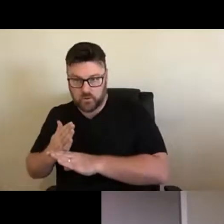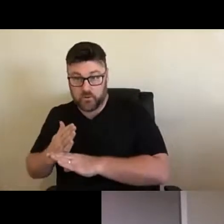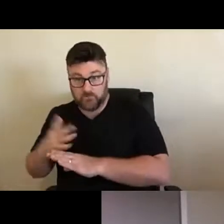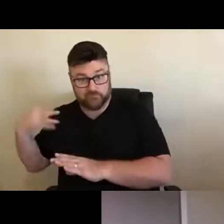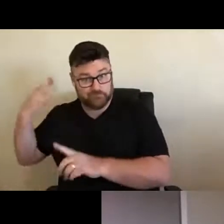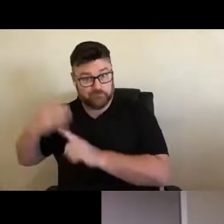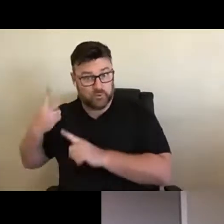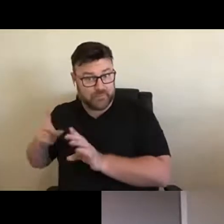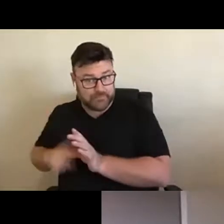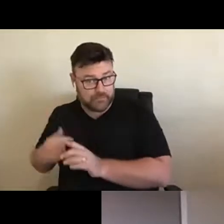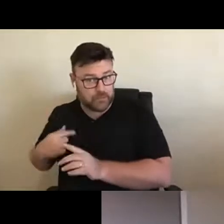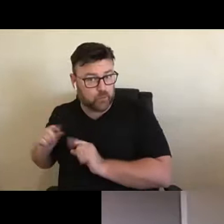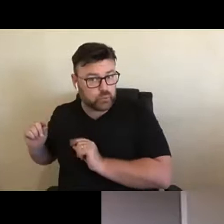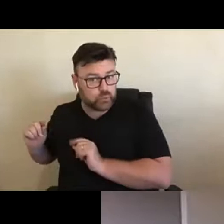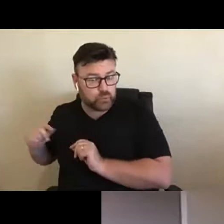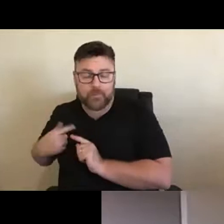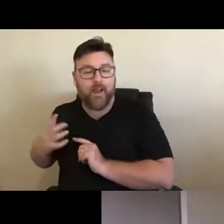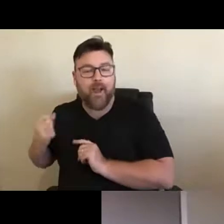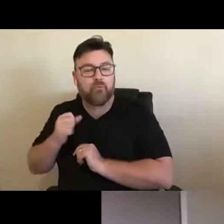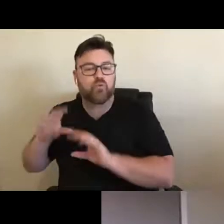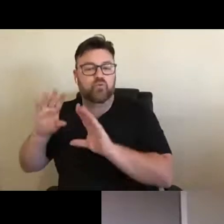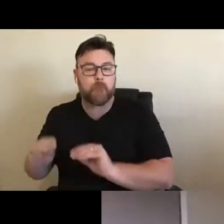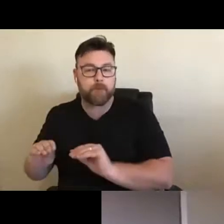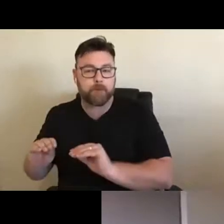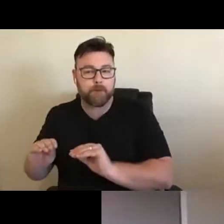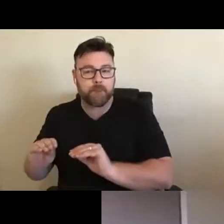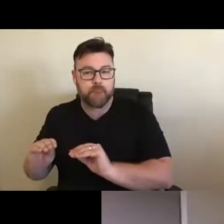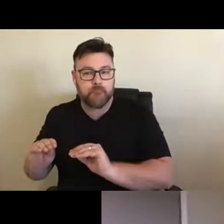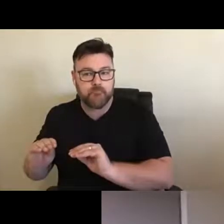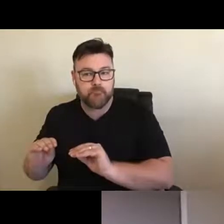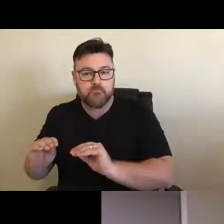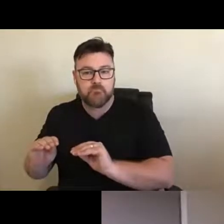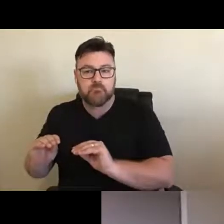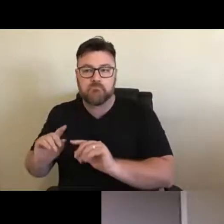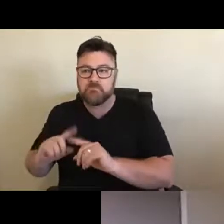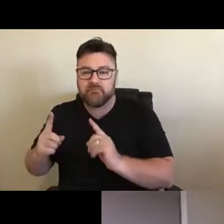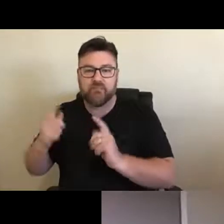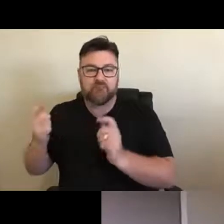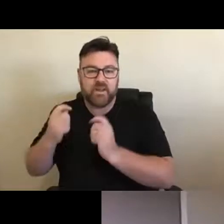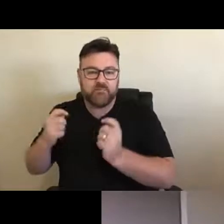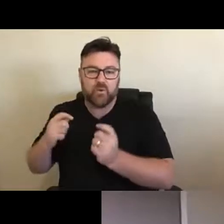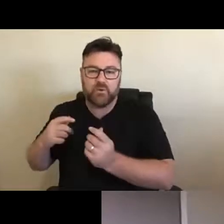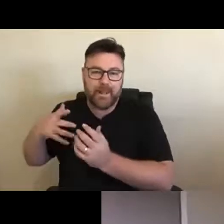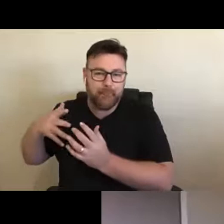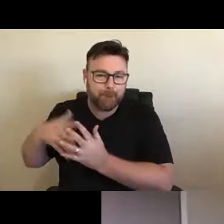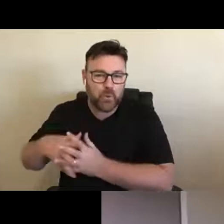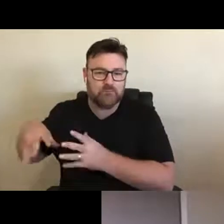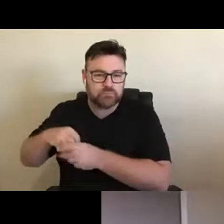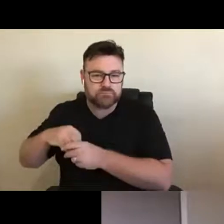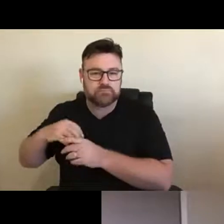work in a kind of embodied dance festival, immersive environment kind of practice for about 20